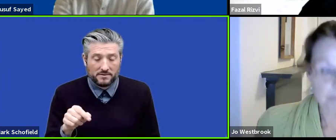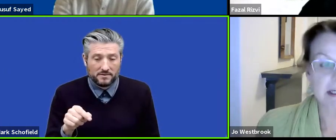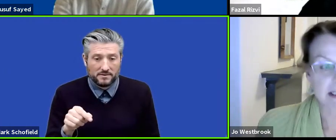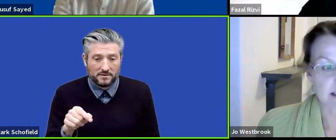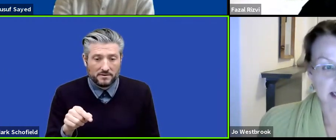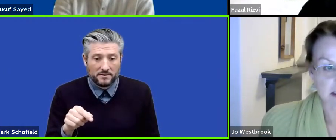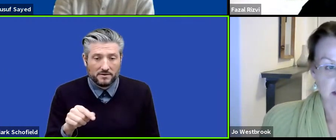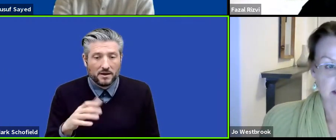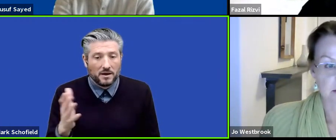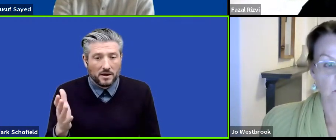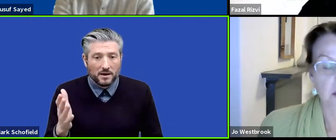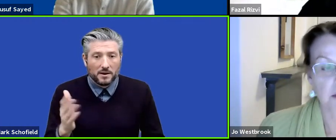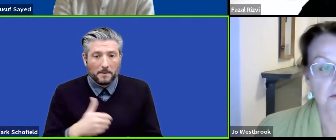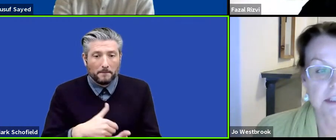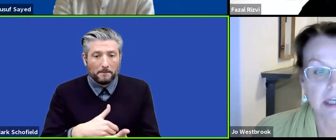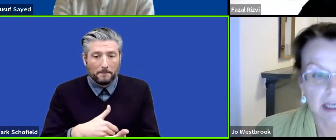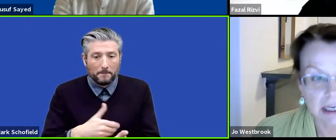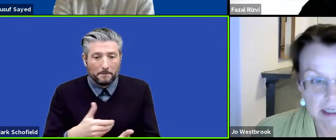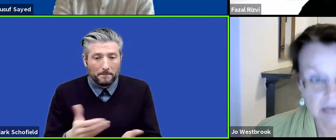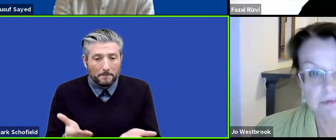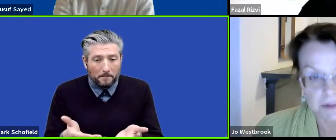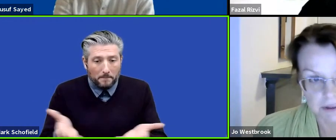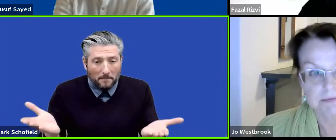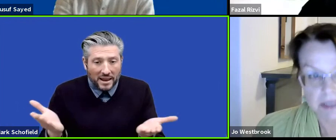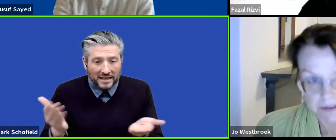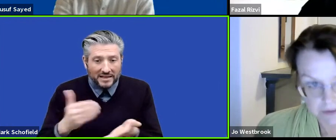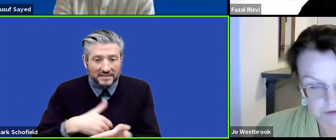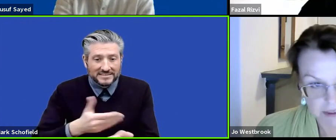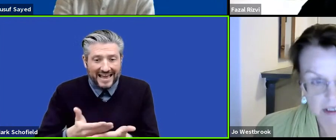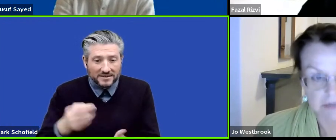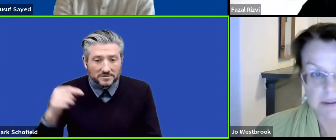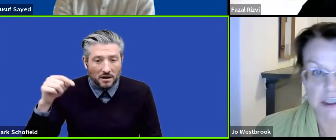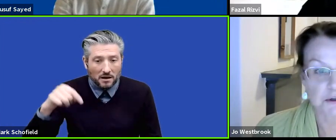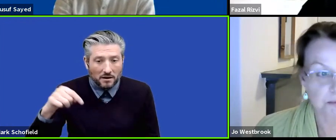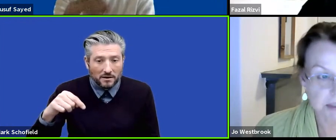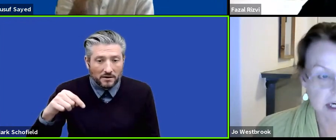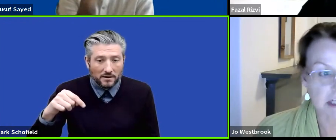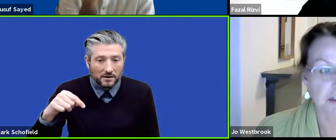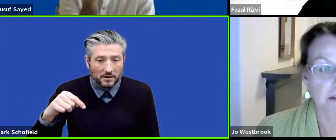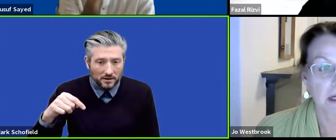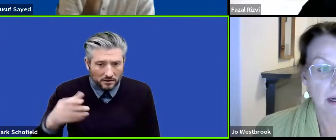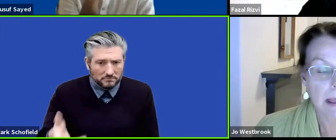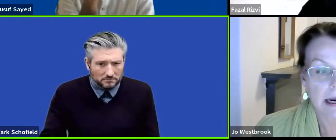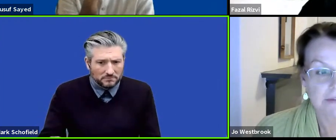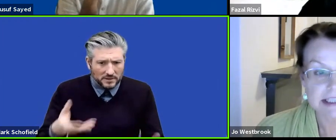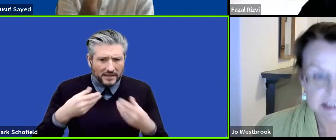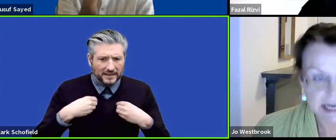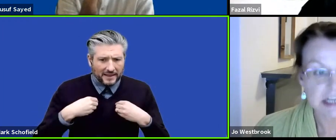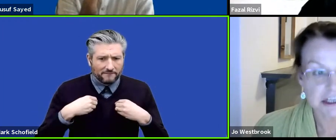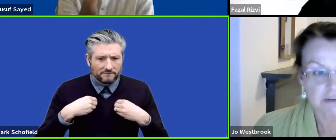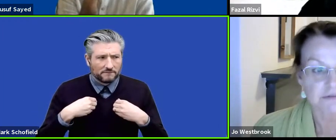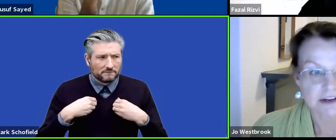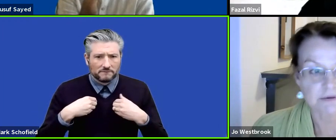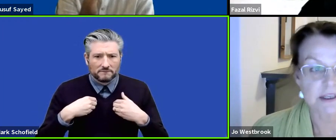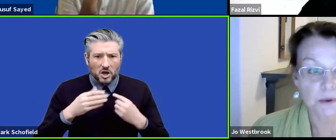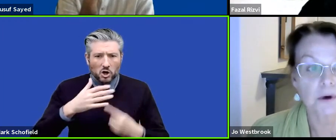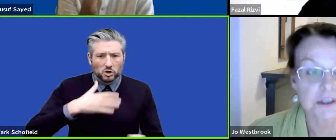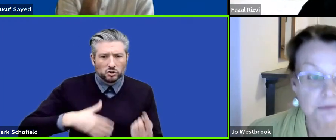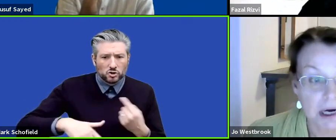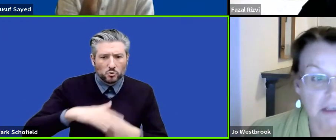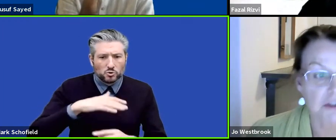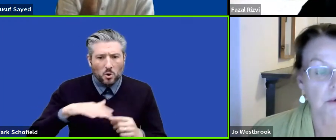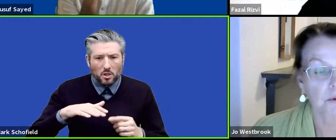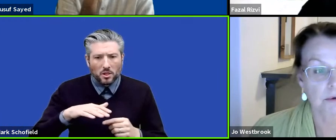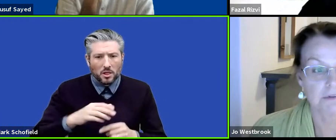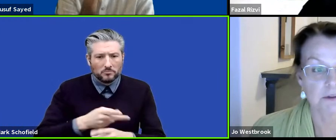the public sector is the one that can give the social protection. And there's a danger if we talk